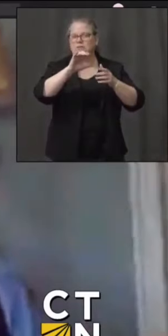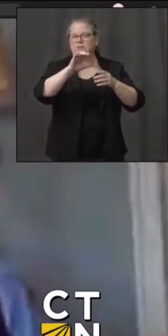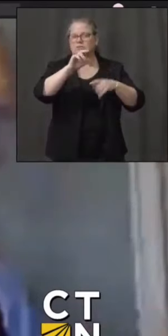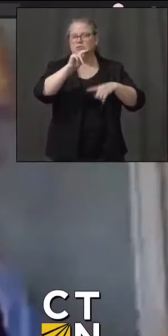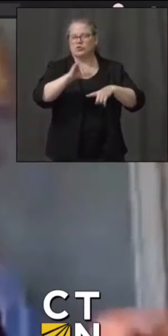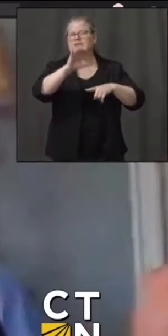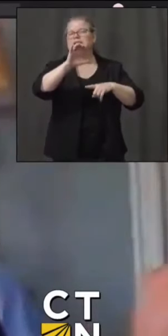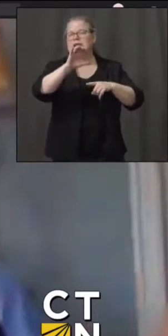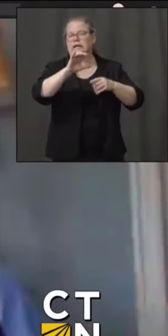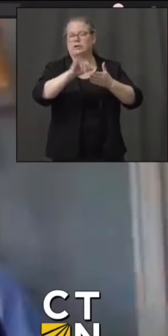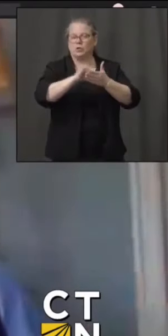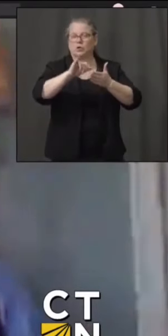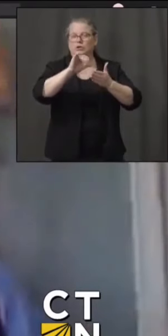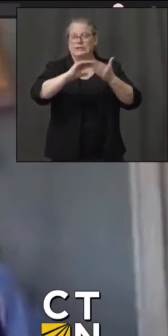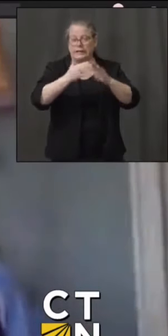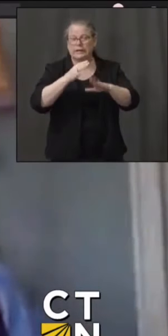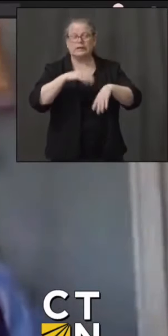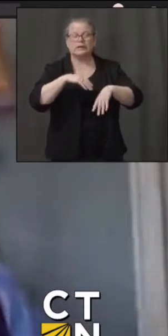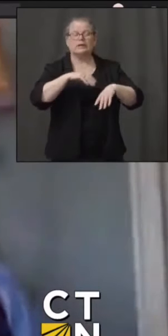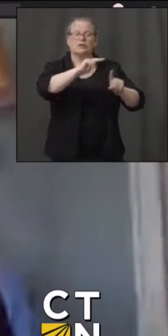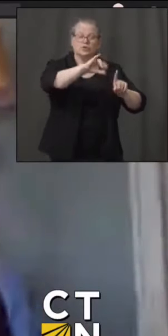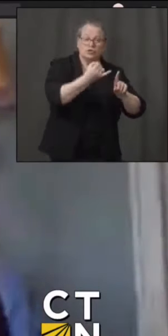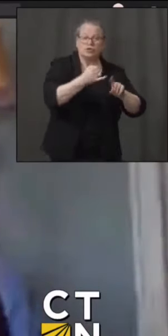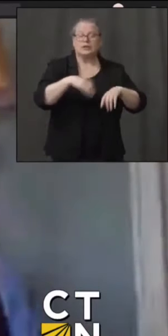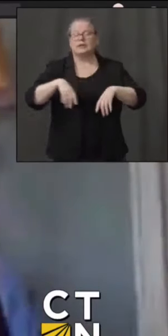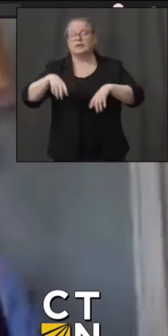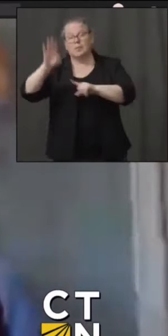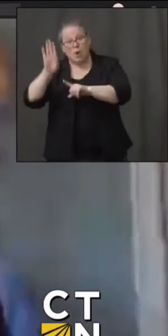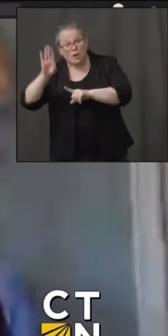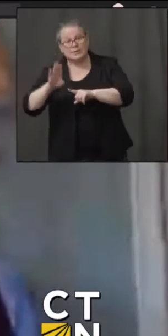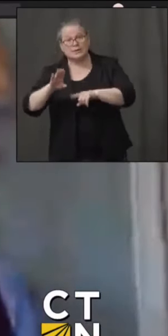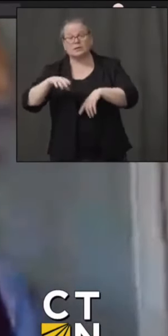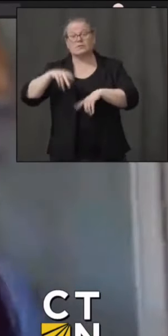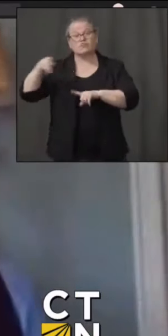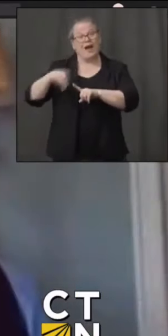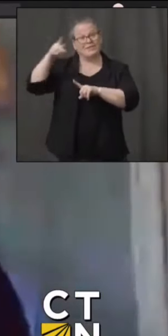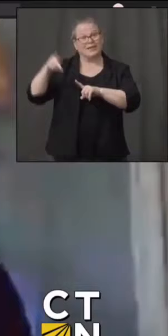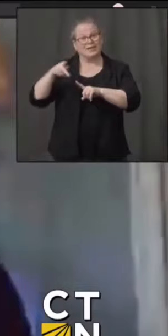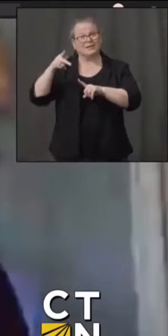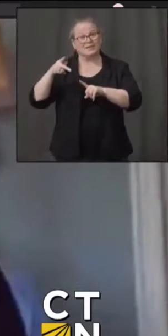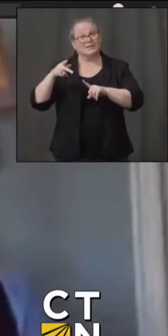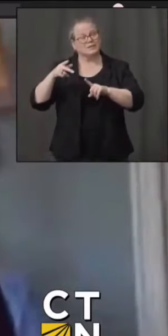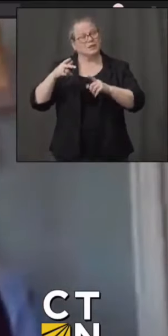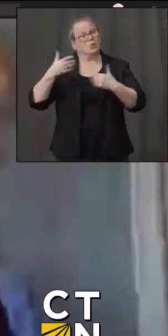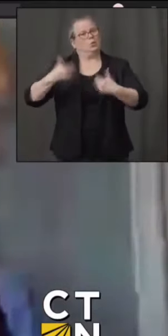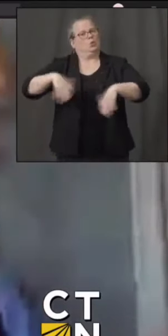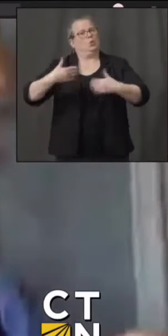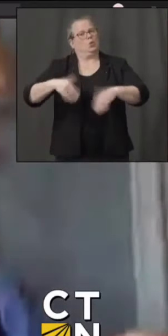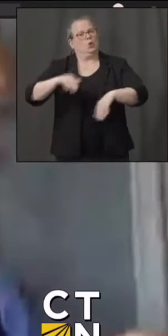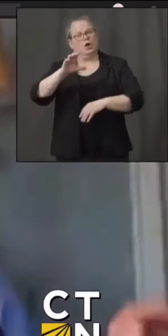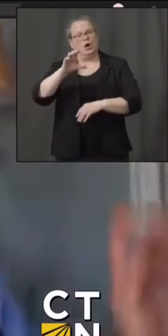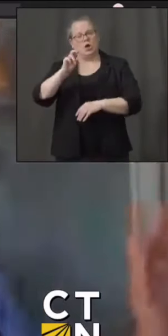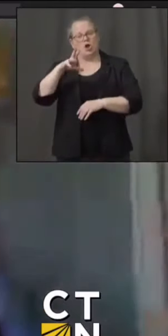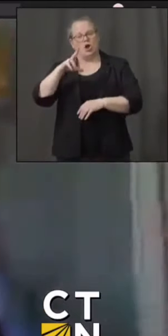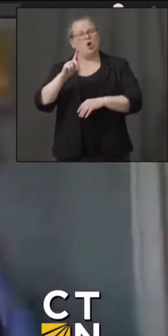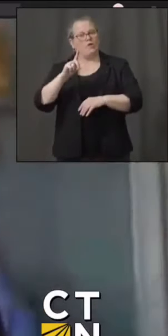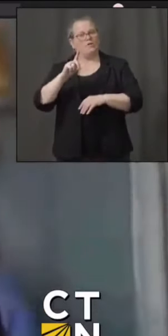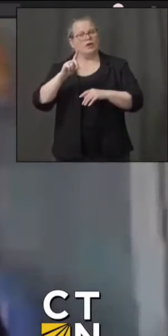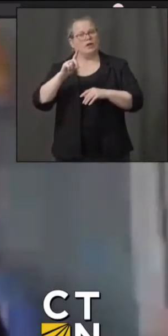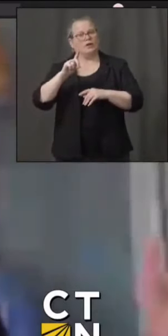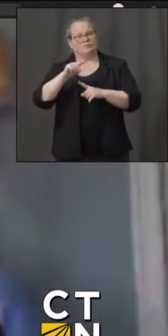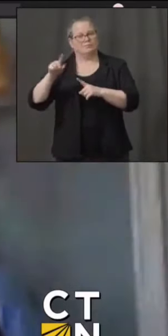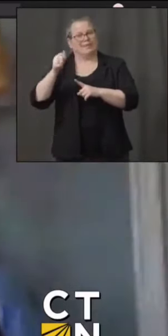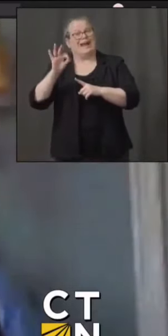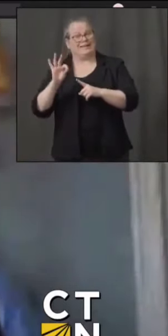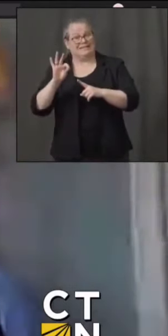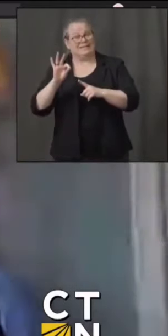New Jersey, Boston, Providence, we're all seeing levels of COVID activity that many parts of the country are